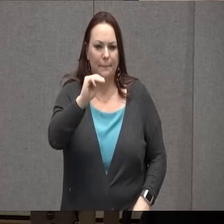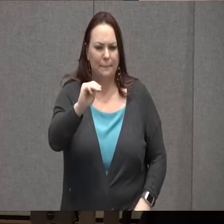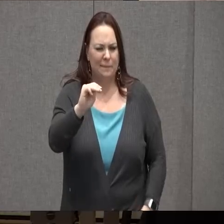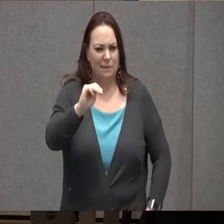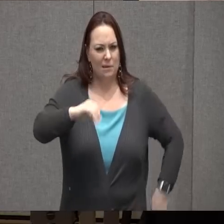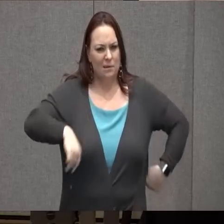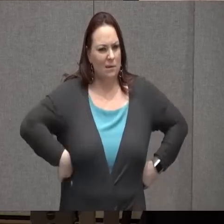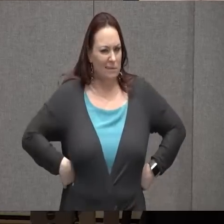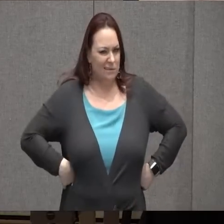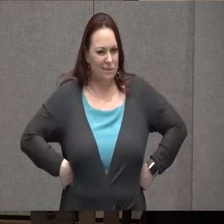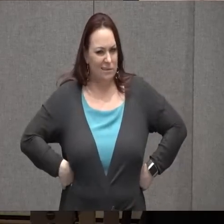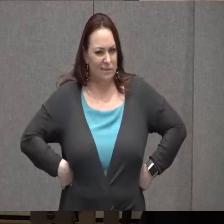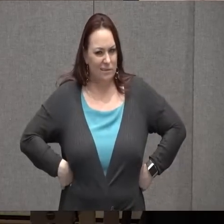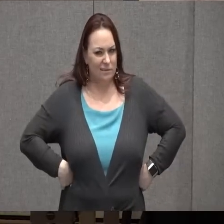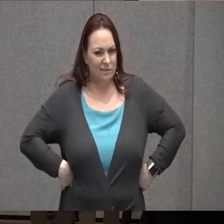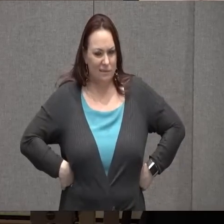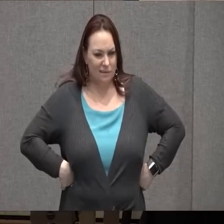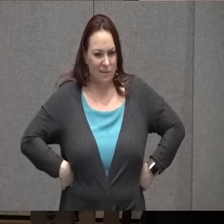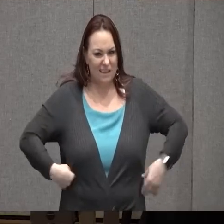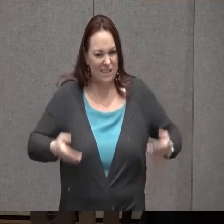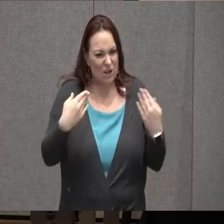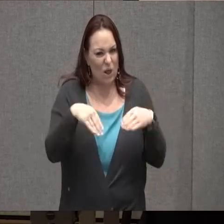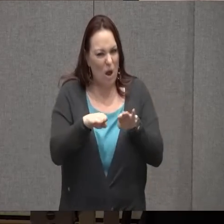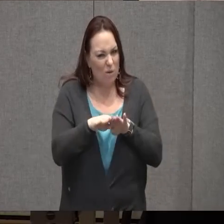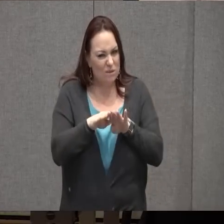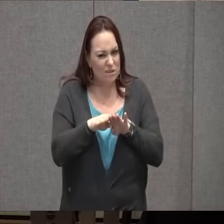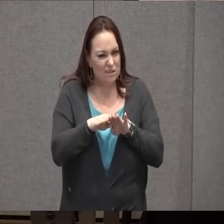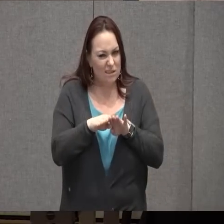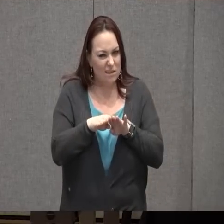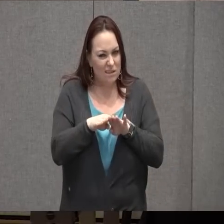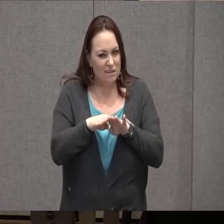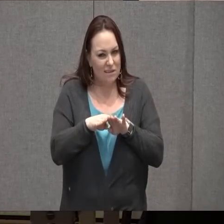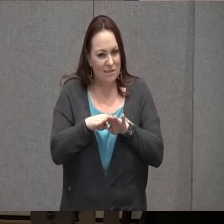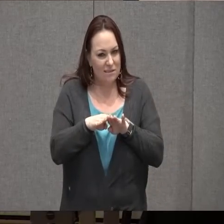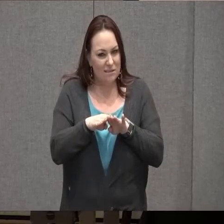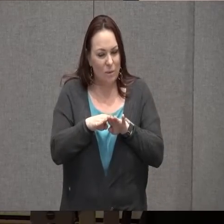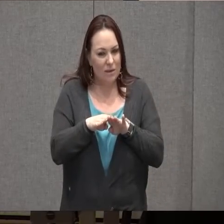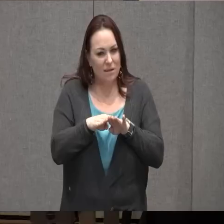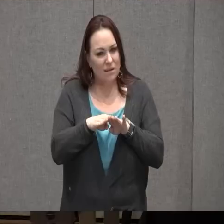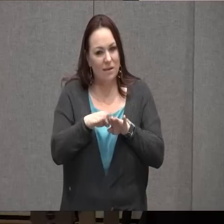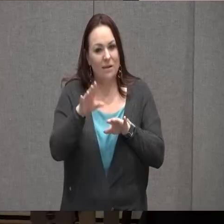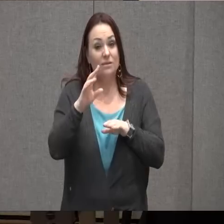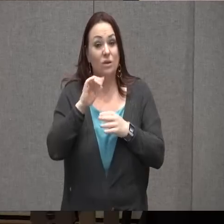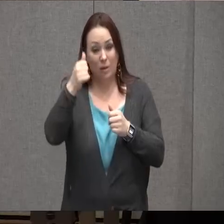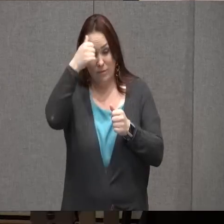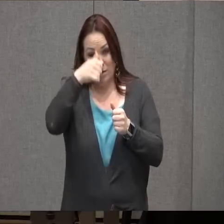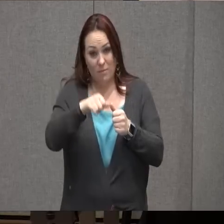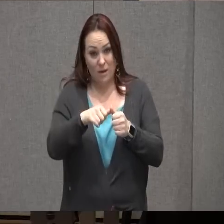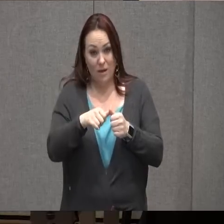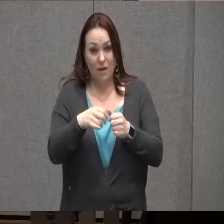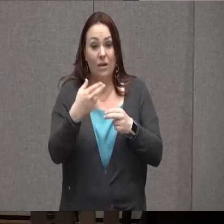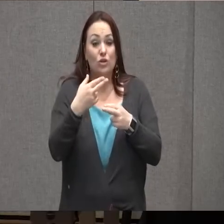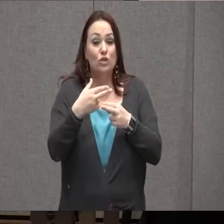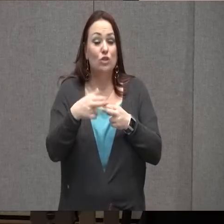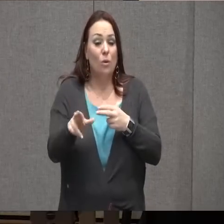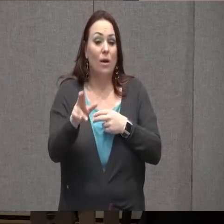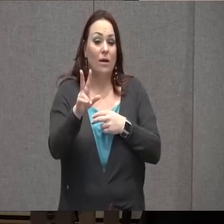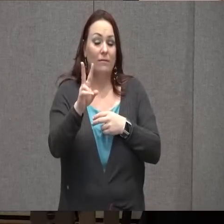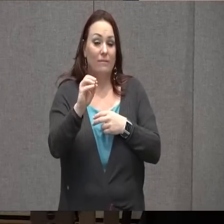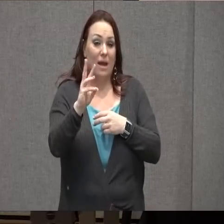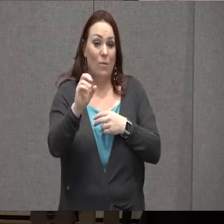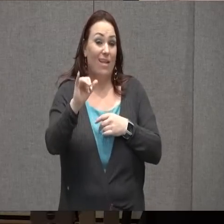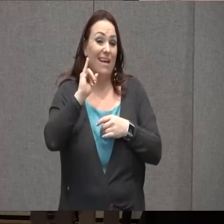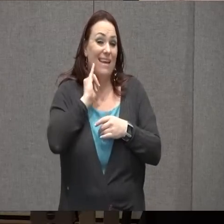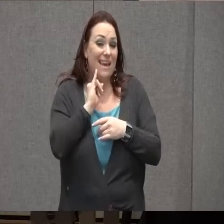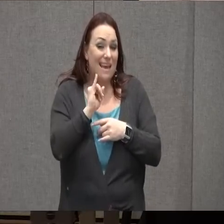but there's no, it's a closed vowel. It's a closed syllable, right? So we're going to remember that this is a short vowel.